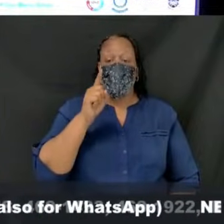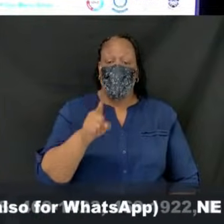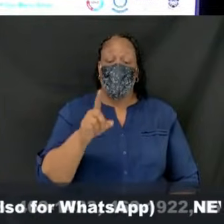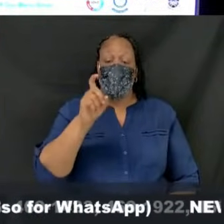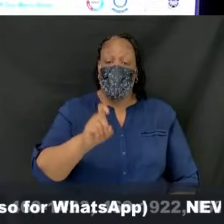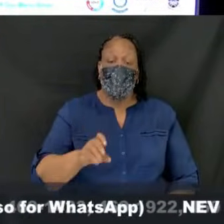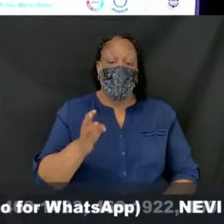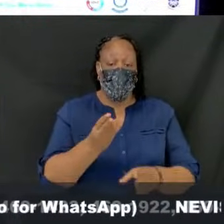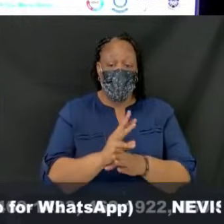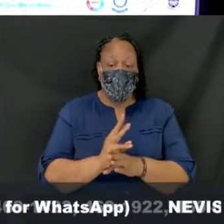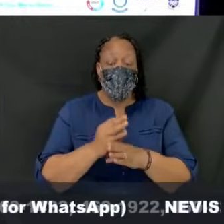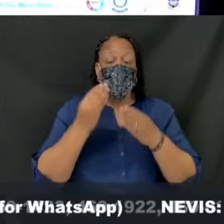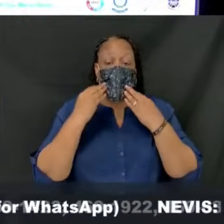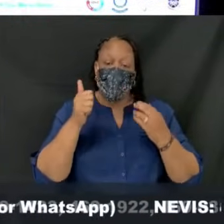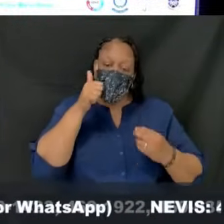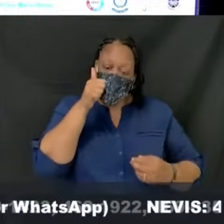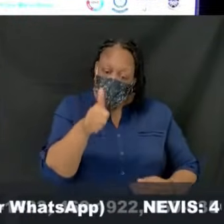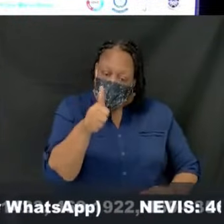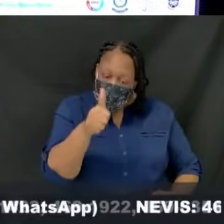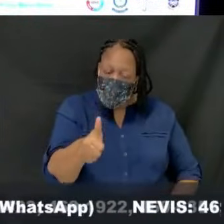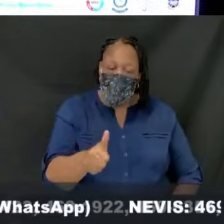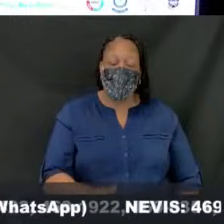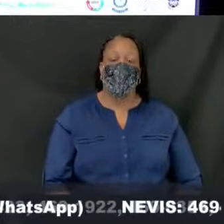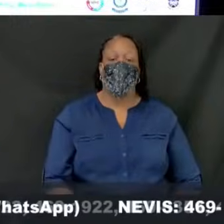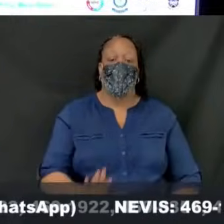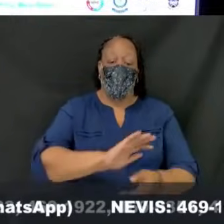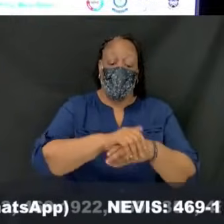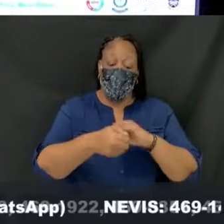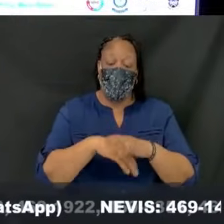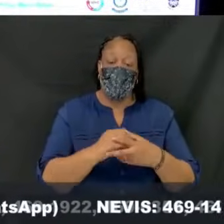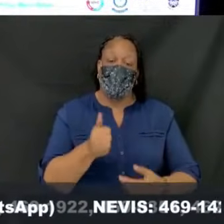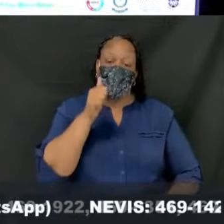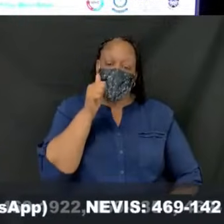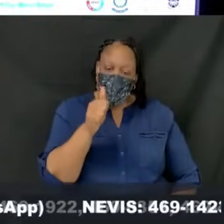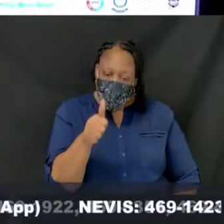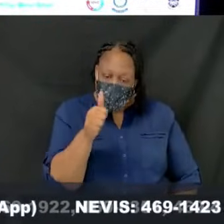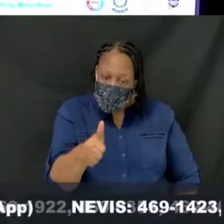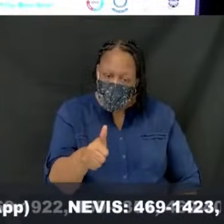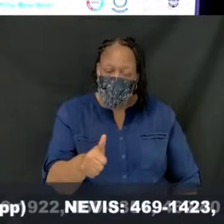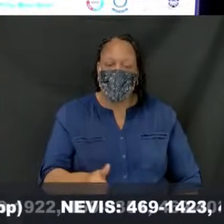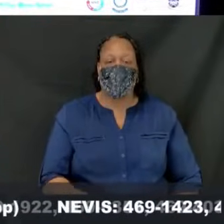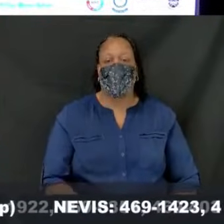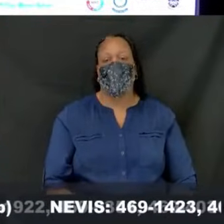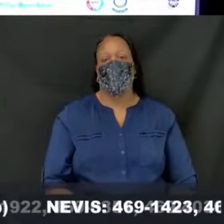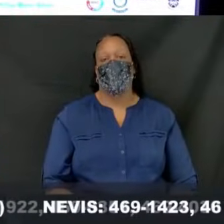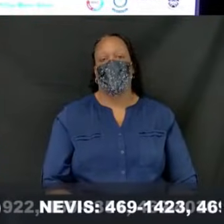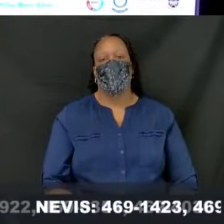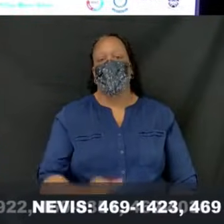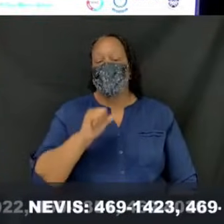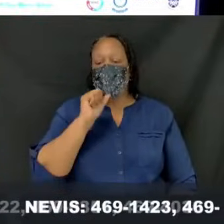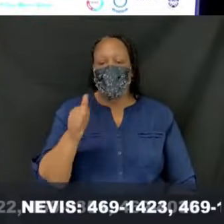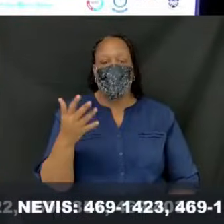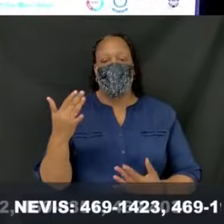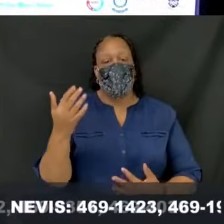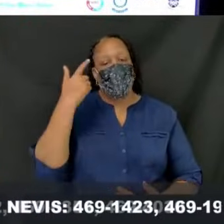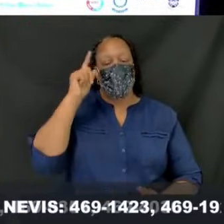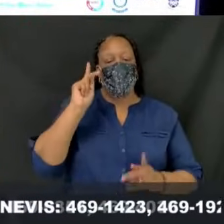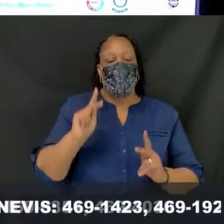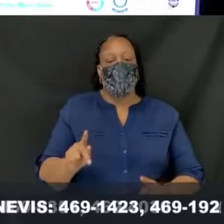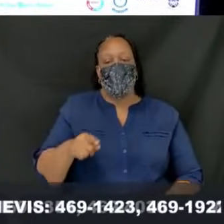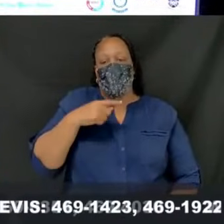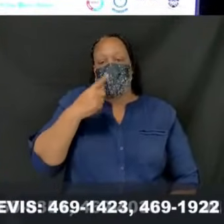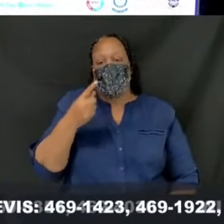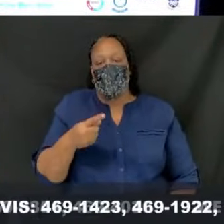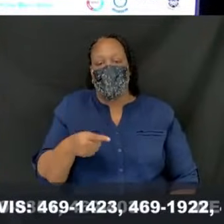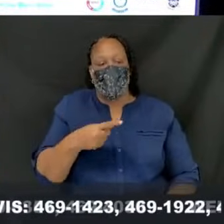out of this pandemic. We are now moving to the endemic. We are going to continue to advise you as to some